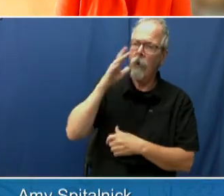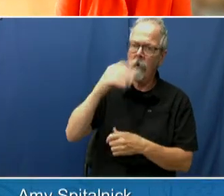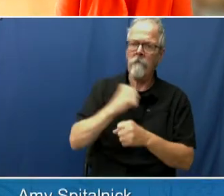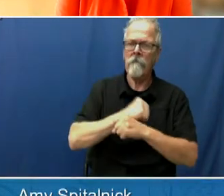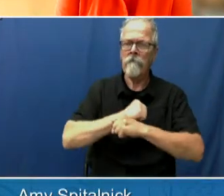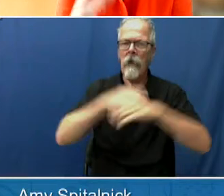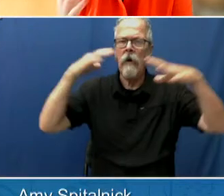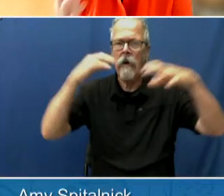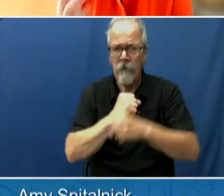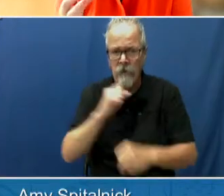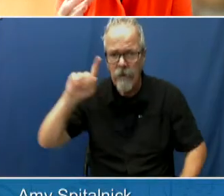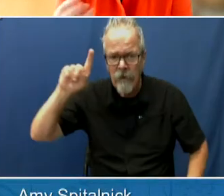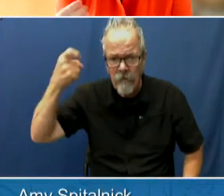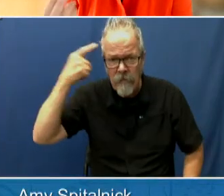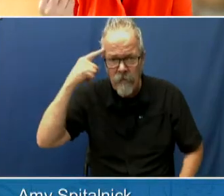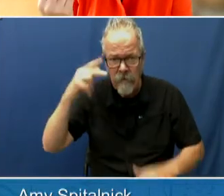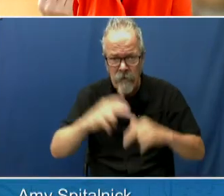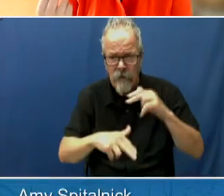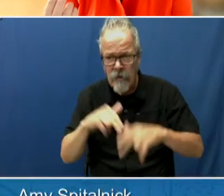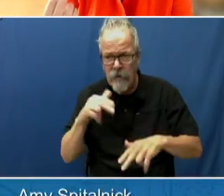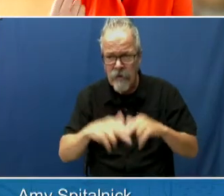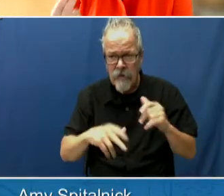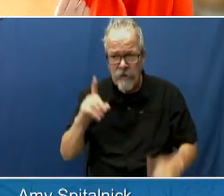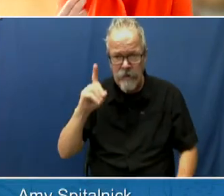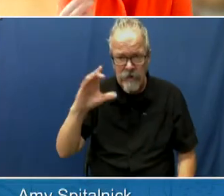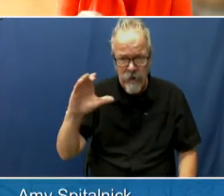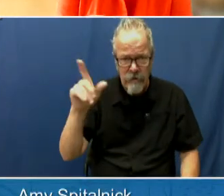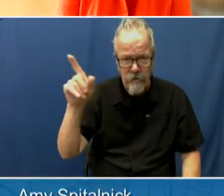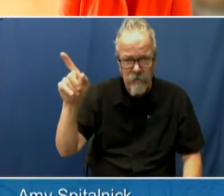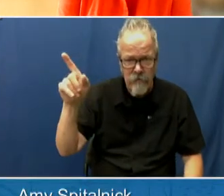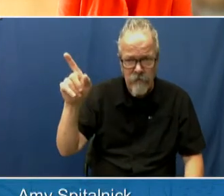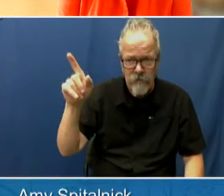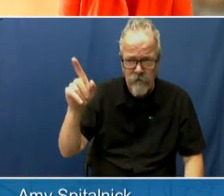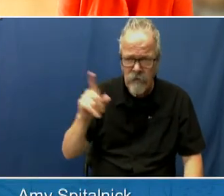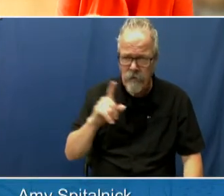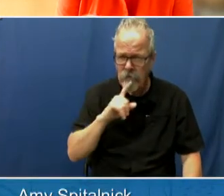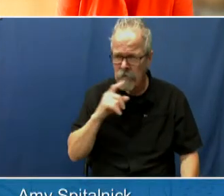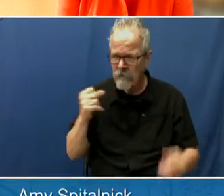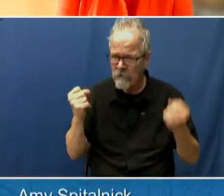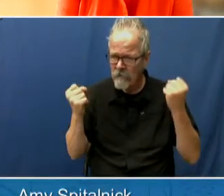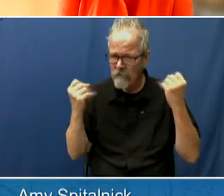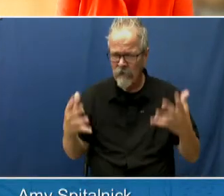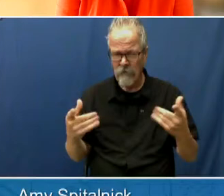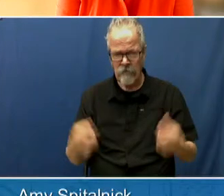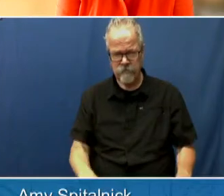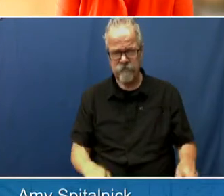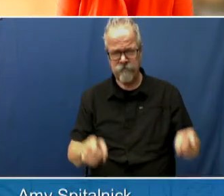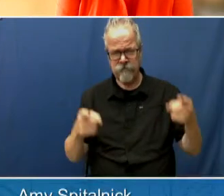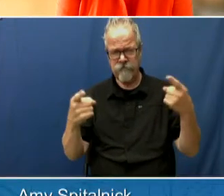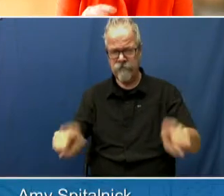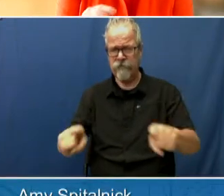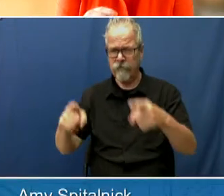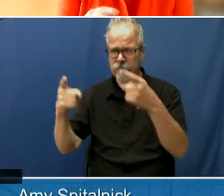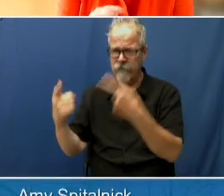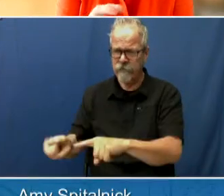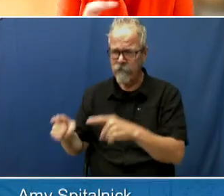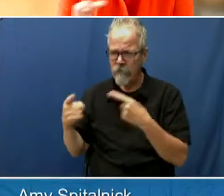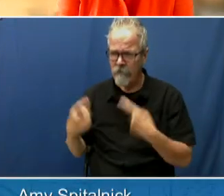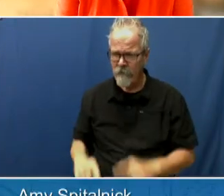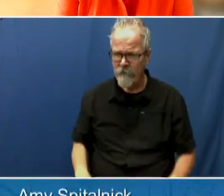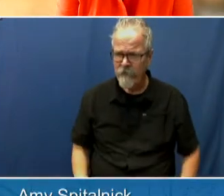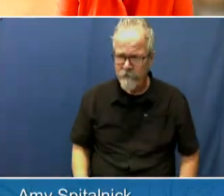same disinformation and conspiracies that's fueled so much violence in recent years. At the same time, we see extremists exploit the crisis